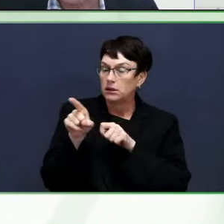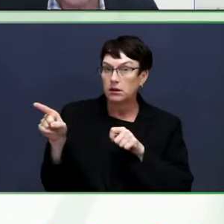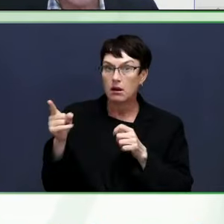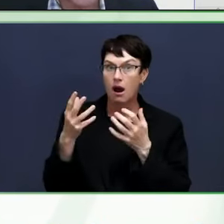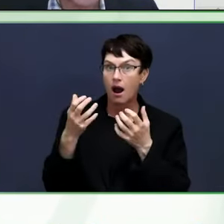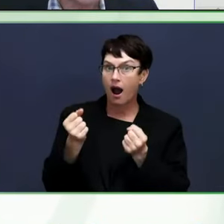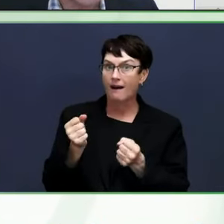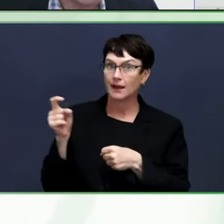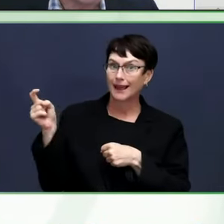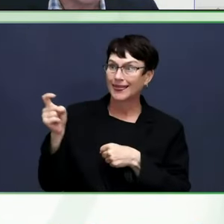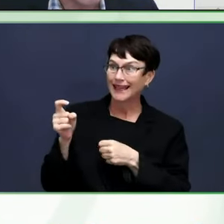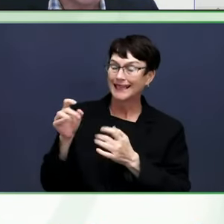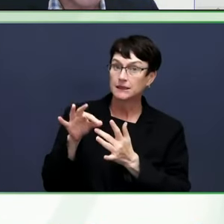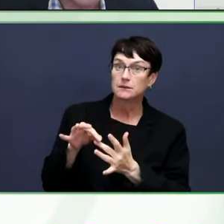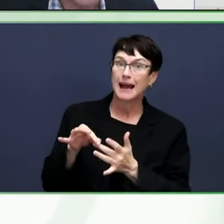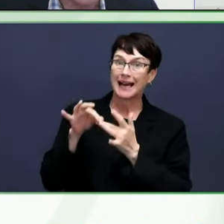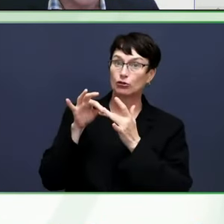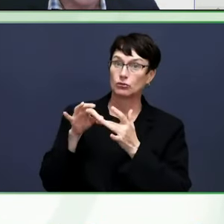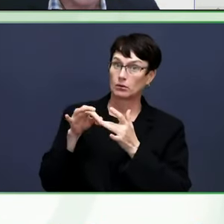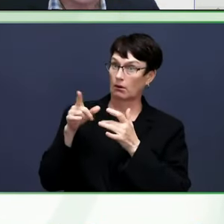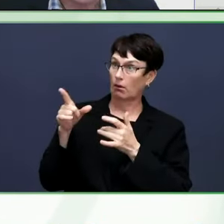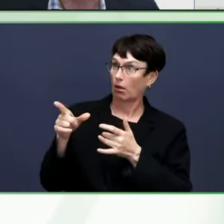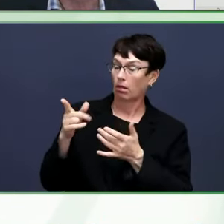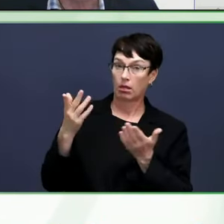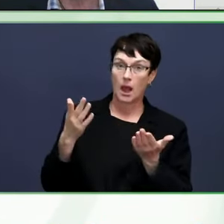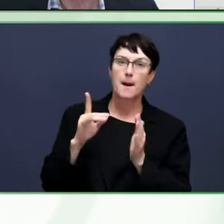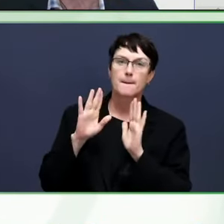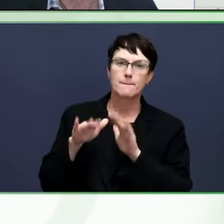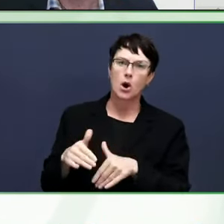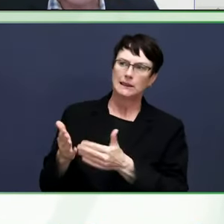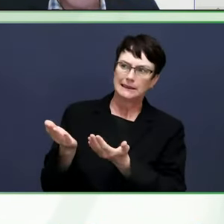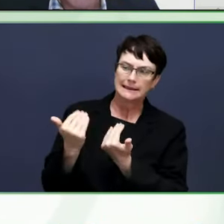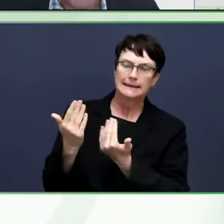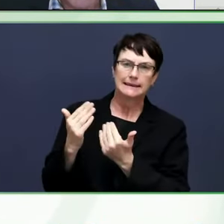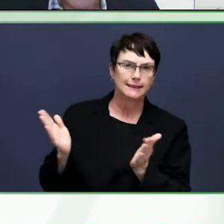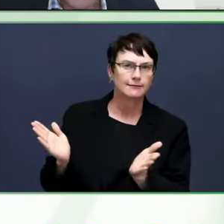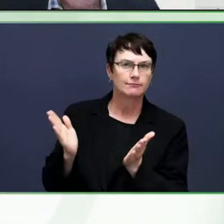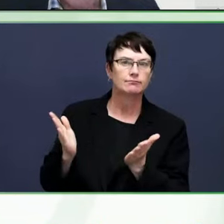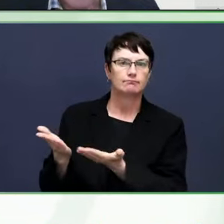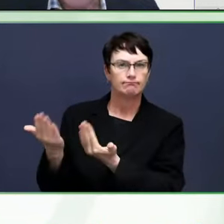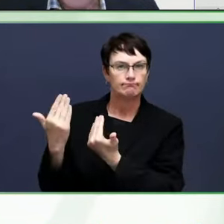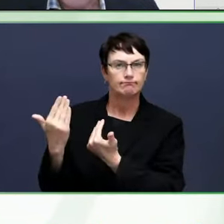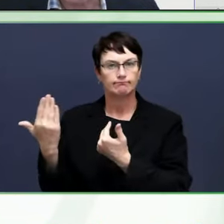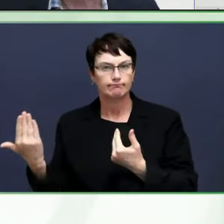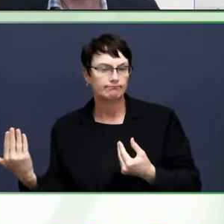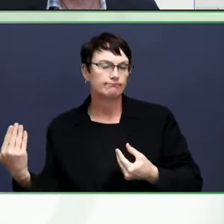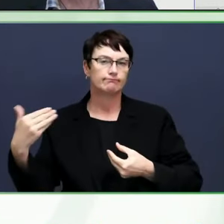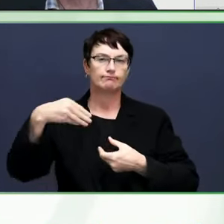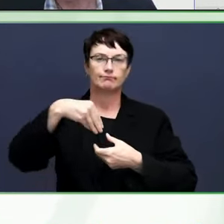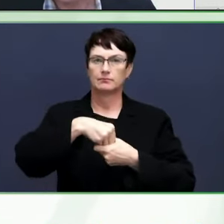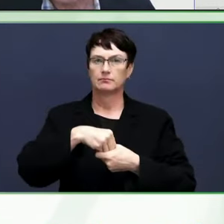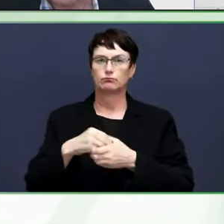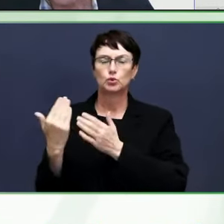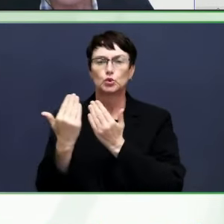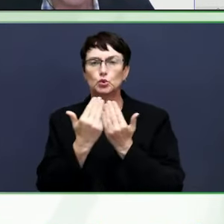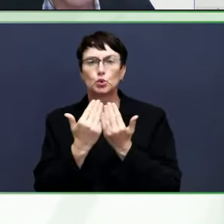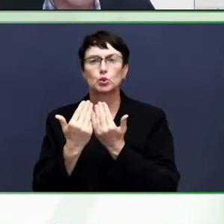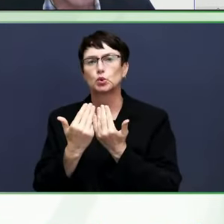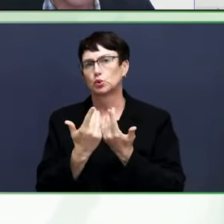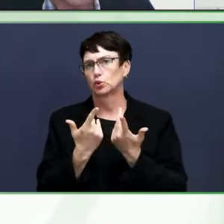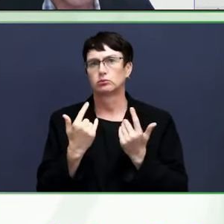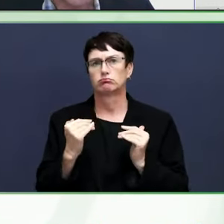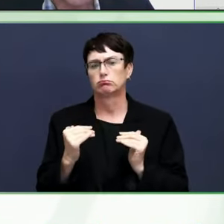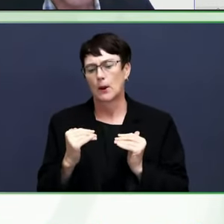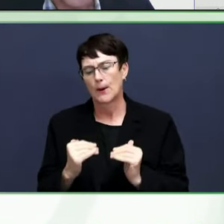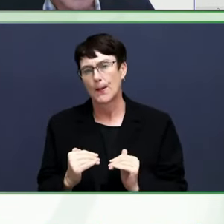their schooling in an appropriate manner at all educational levels, providing complementary resources